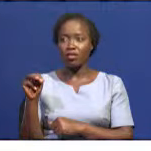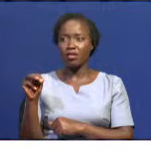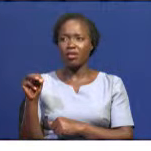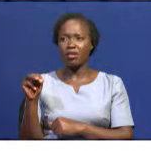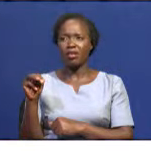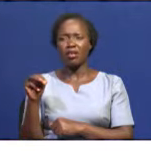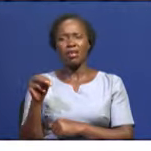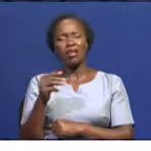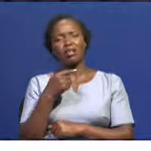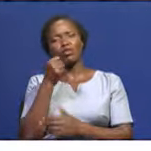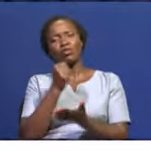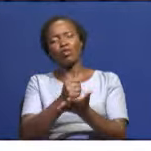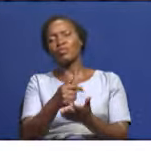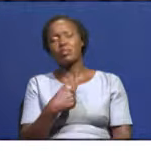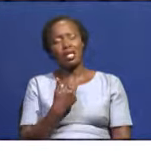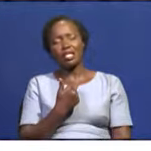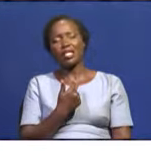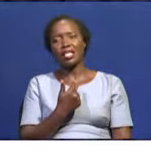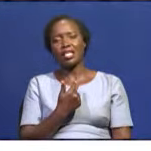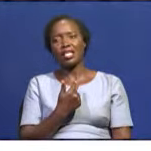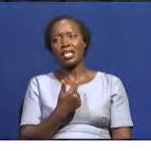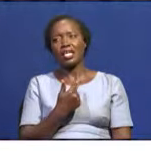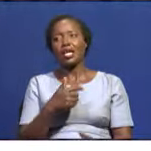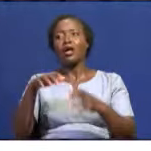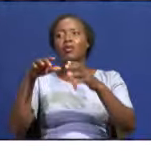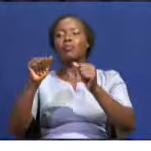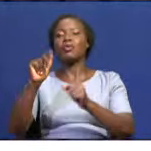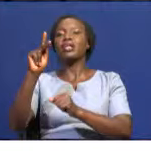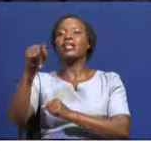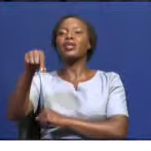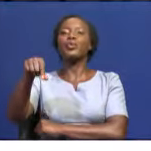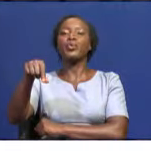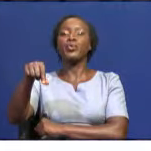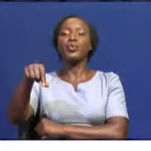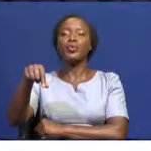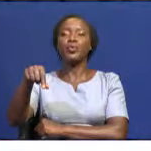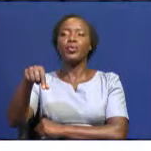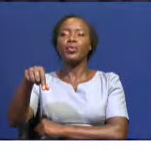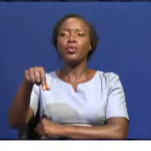I told my office, go book Kenya Airways.